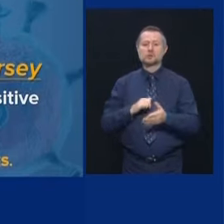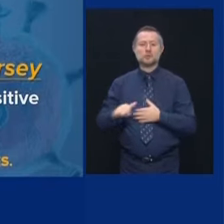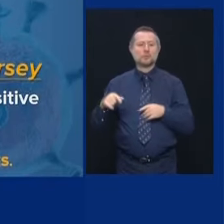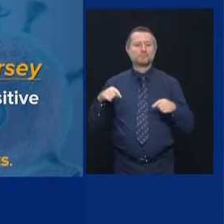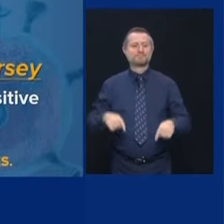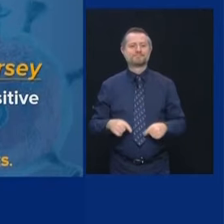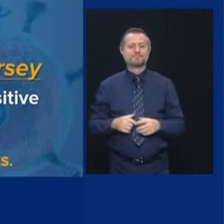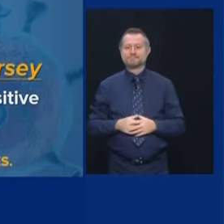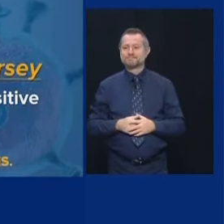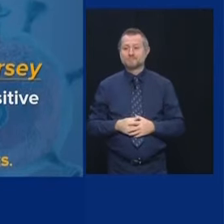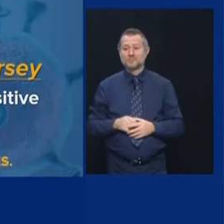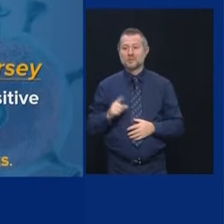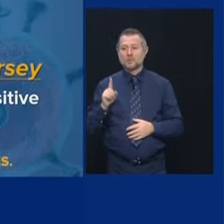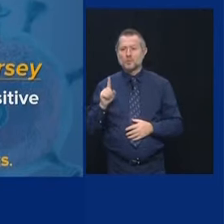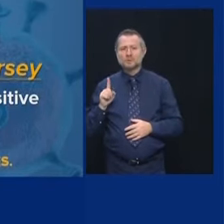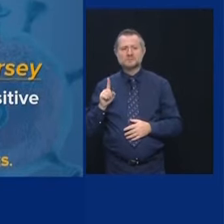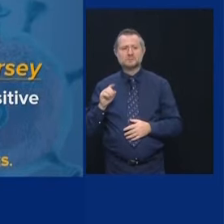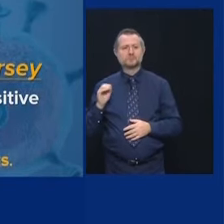1%.